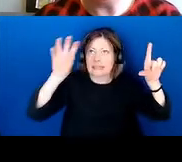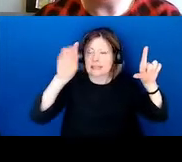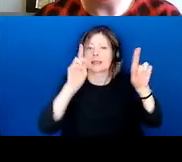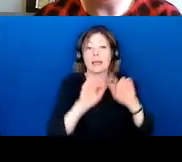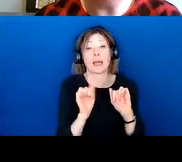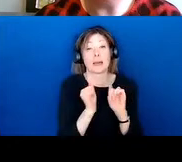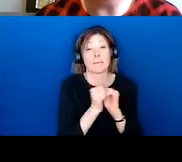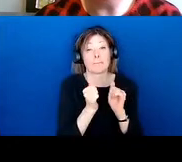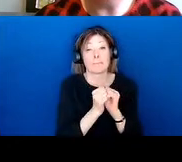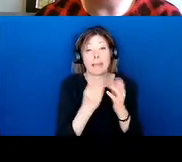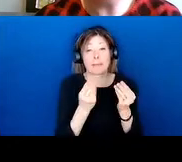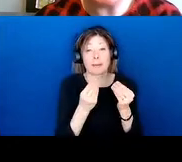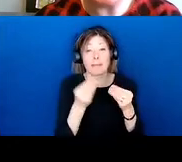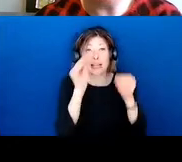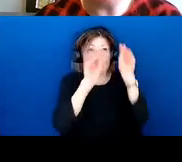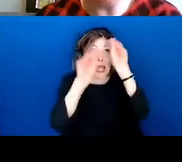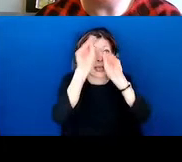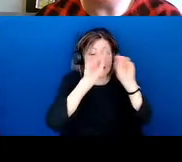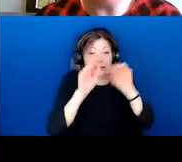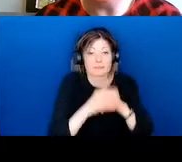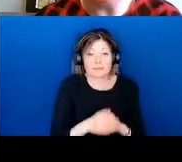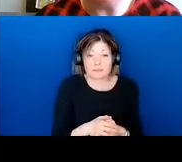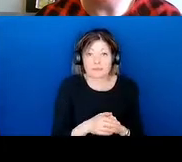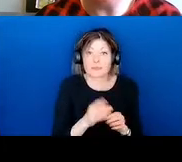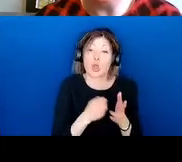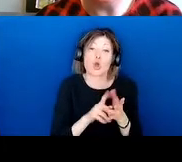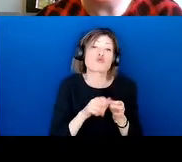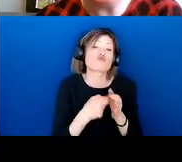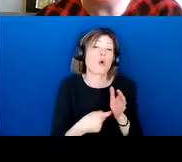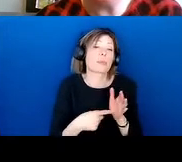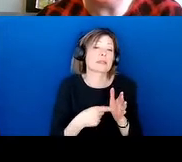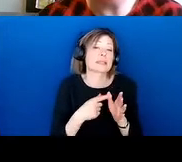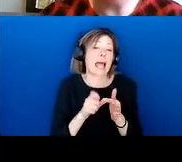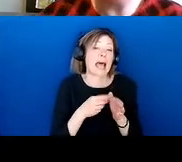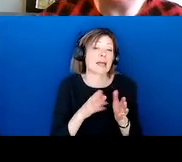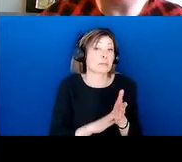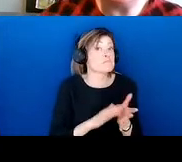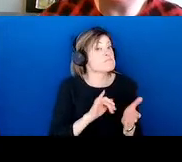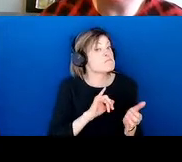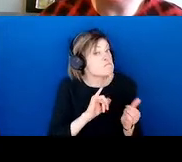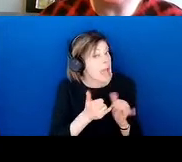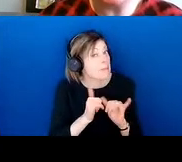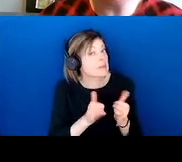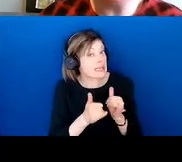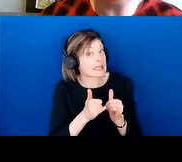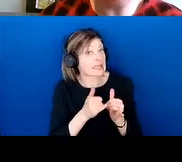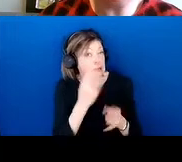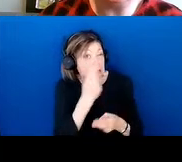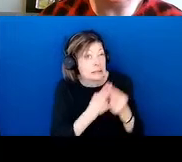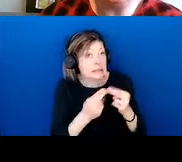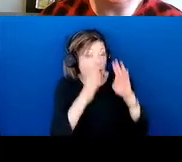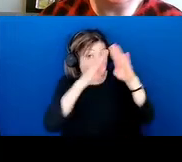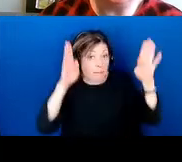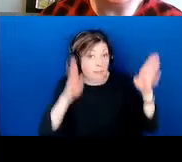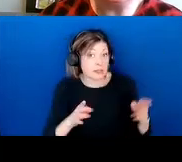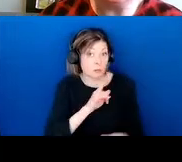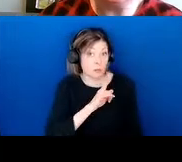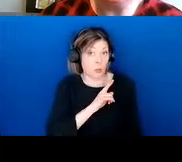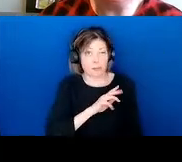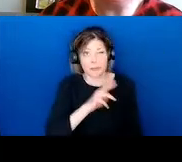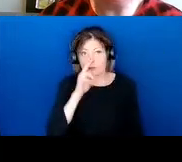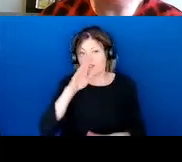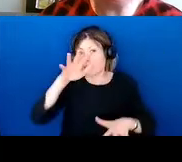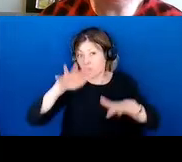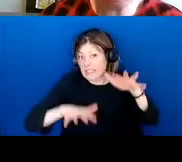It is possible that Robert Adam designed the building, which has similarities with his Roman Doric Admiralty screen in